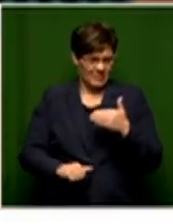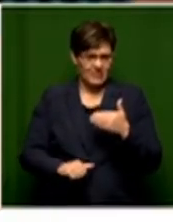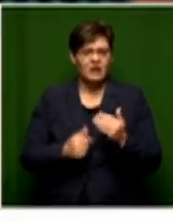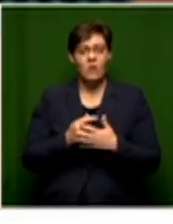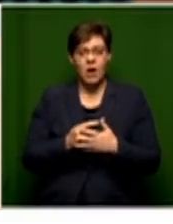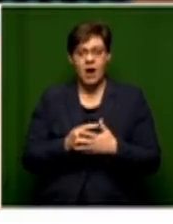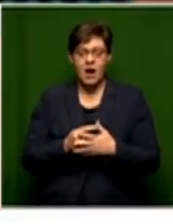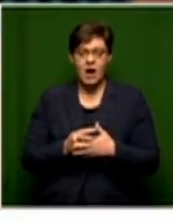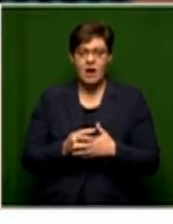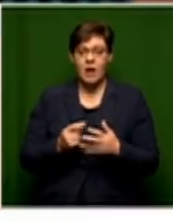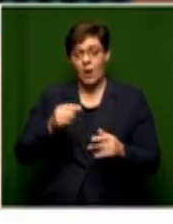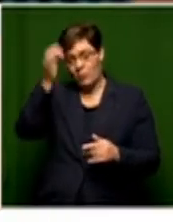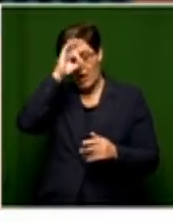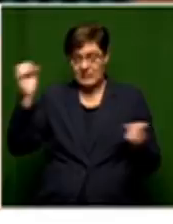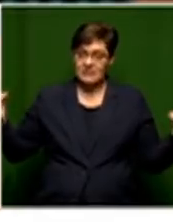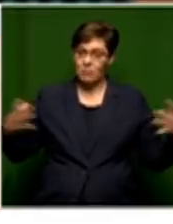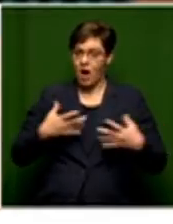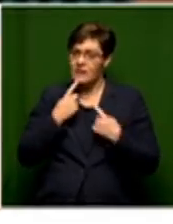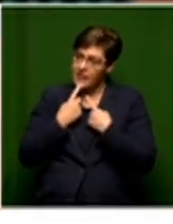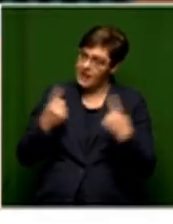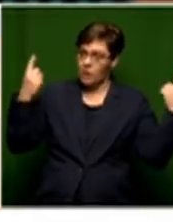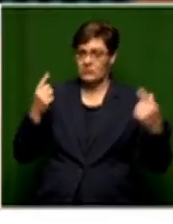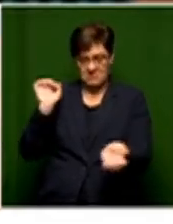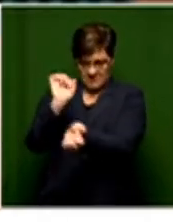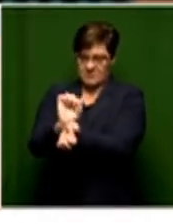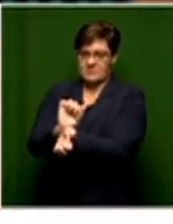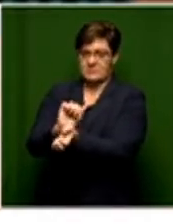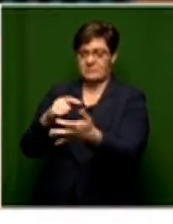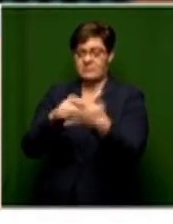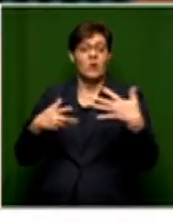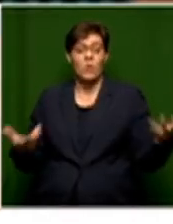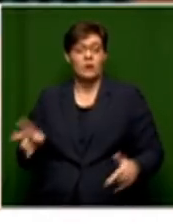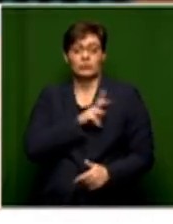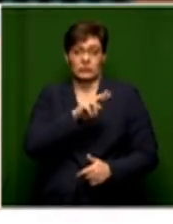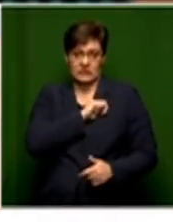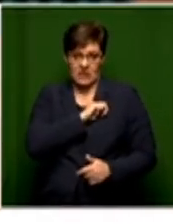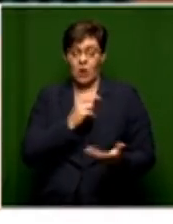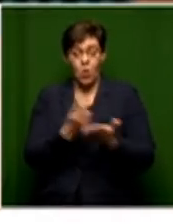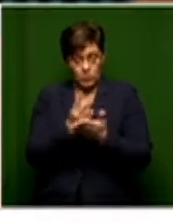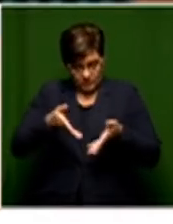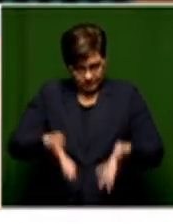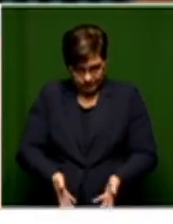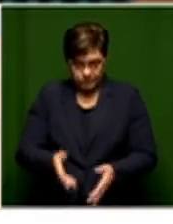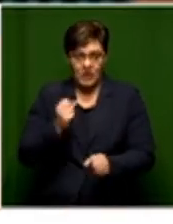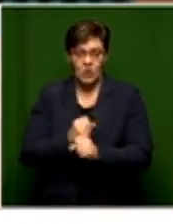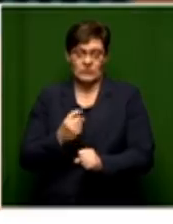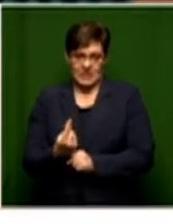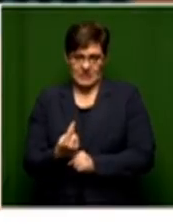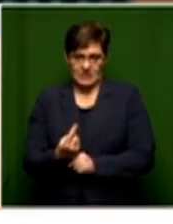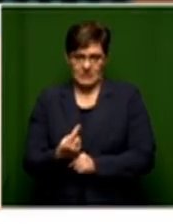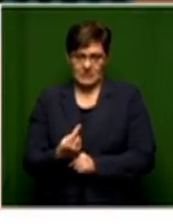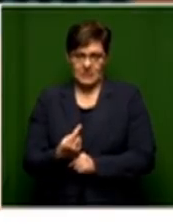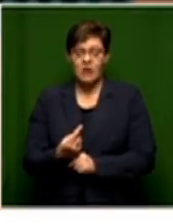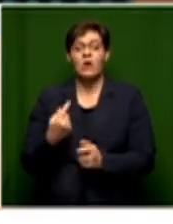a surprise announcement. Police said that they'd arrested the suspects in KwaZulu-Natal as well as here in Gauteng on the